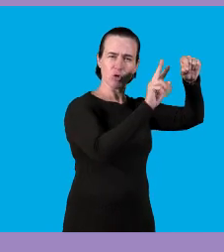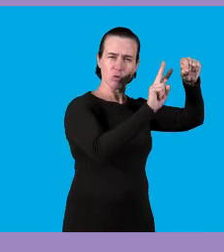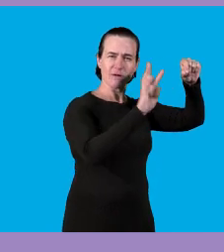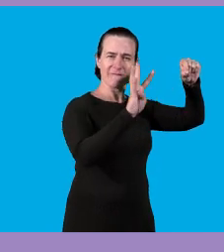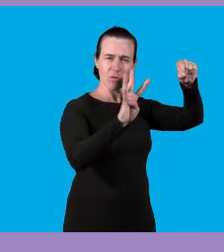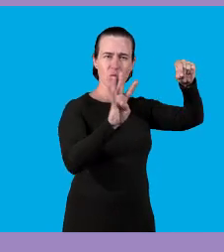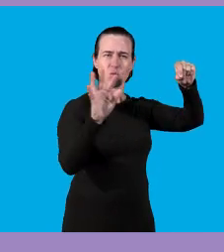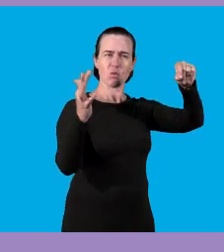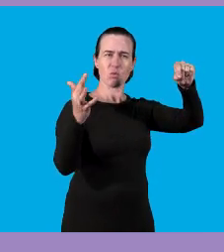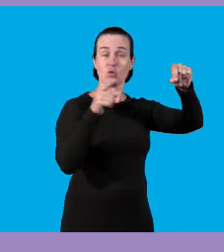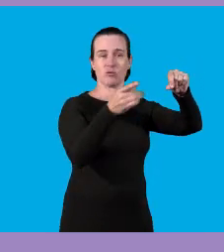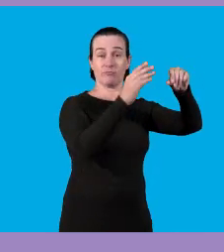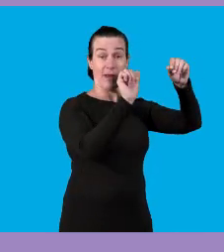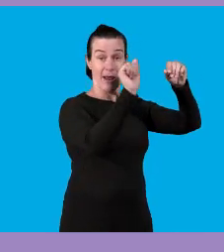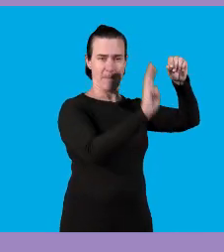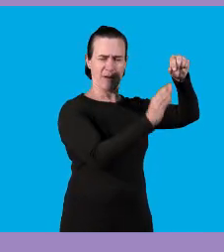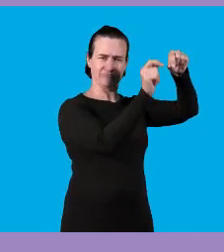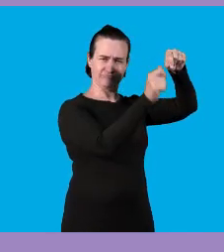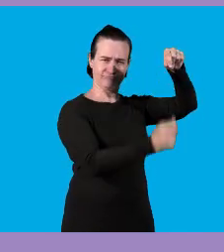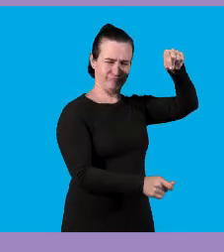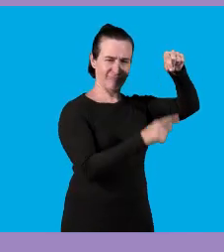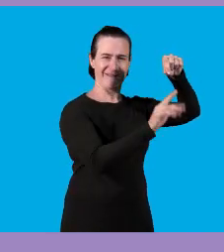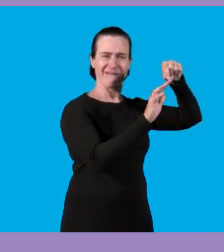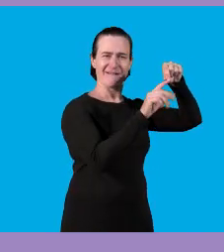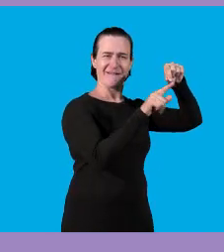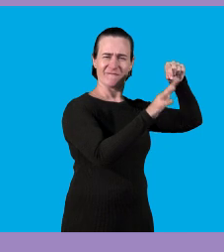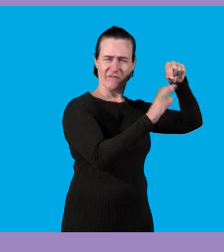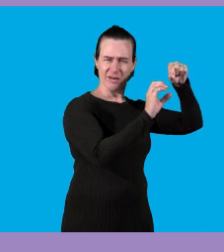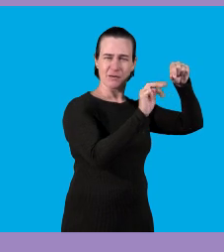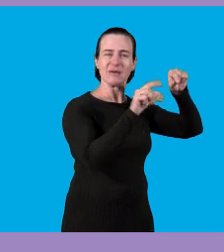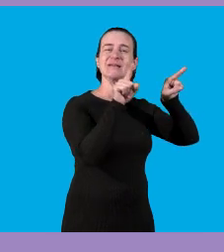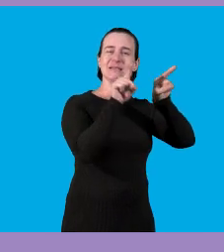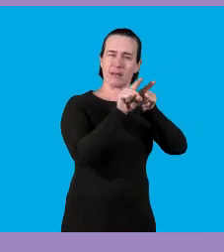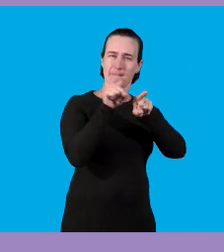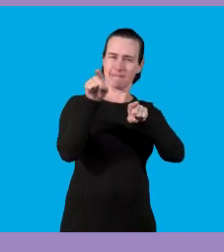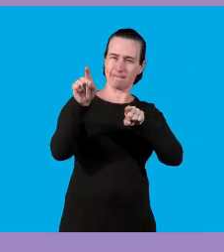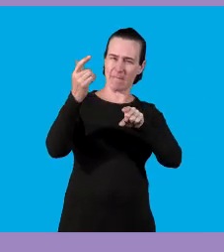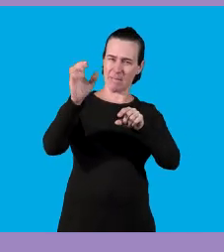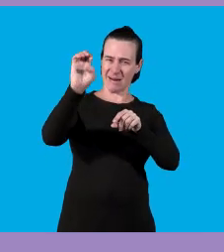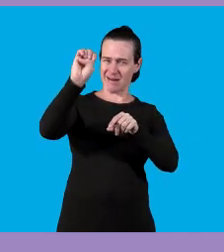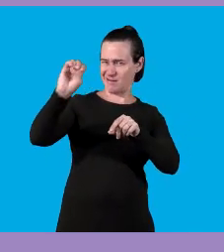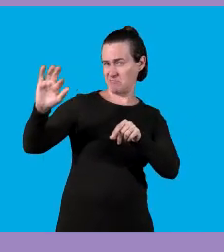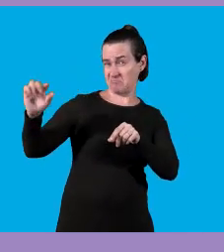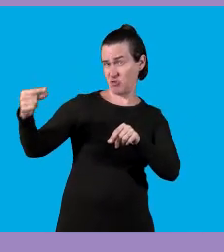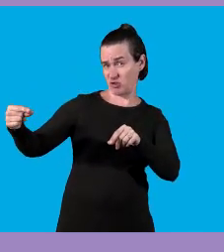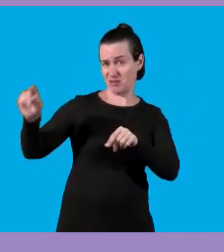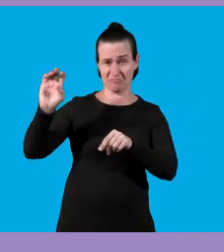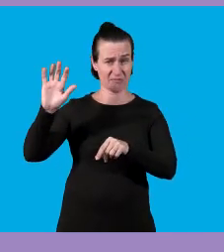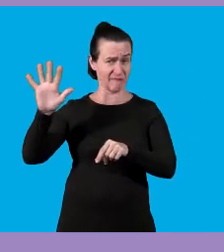sides that I have not marked. So in this case, I will then say, in triangle